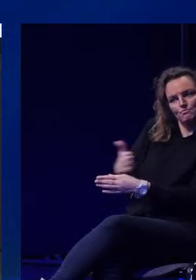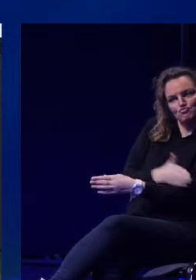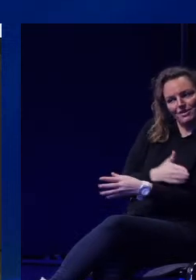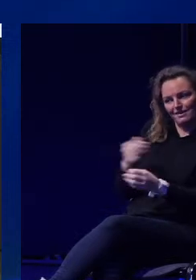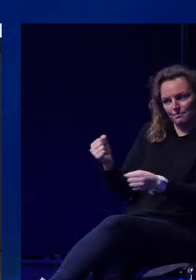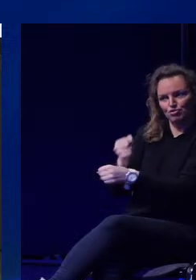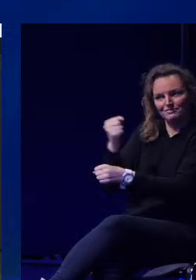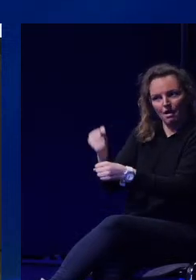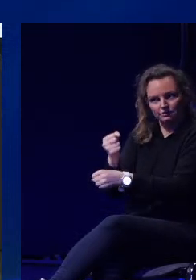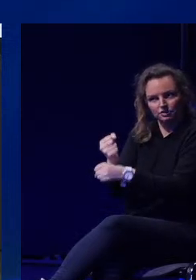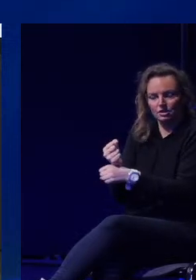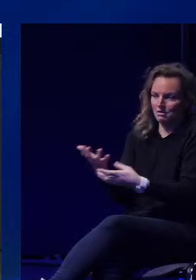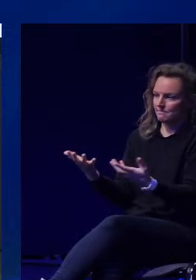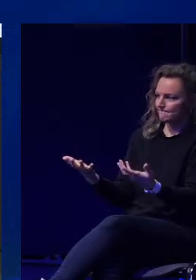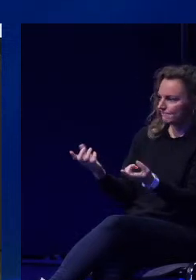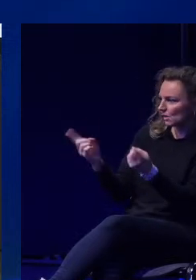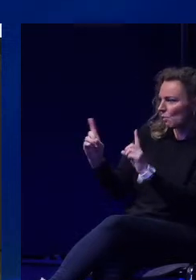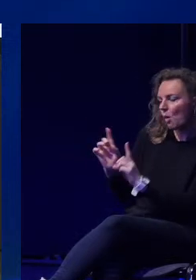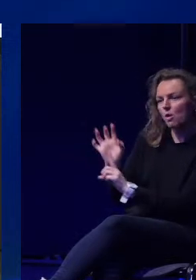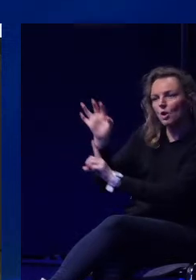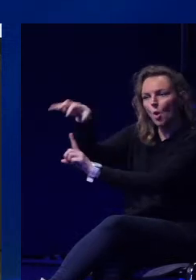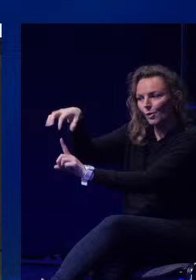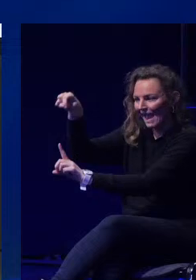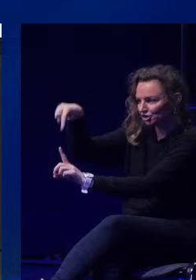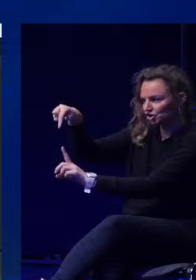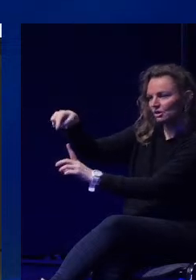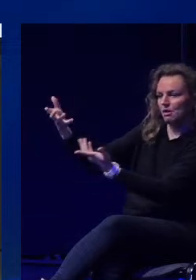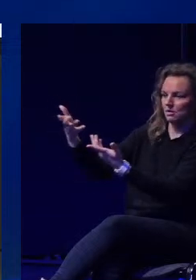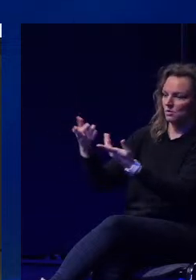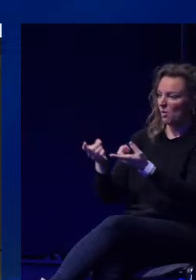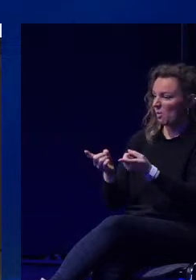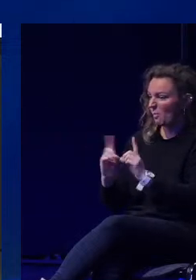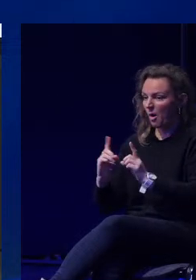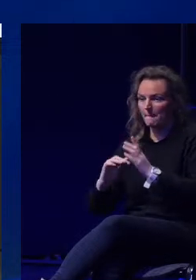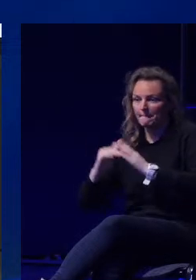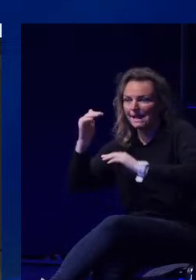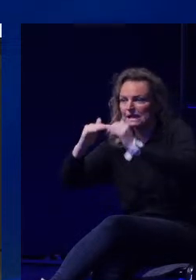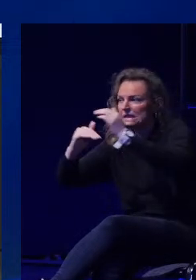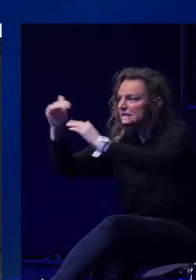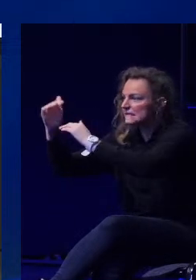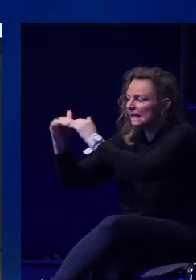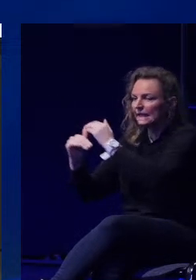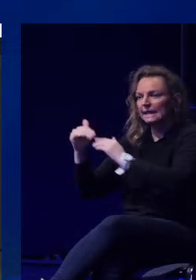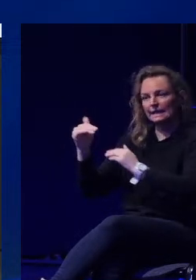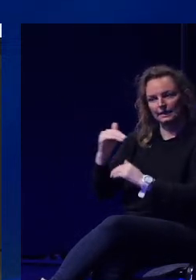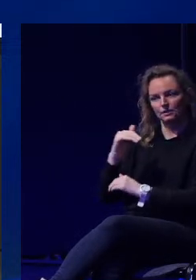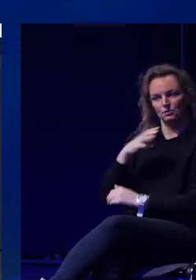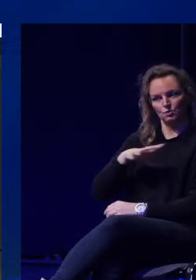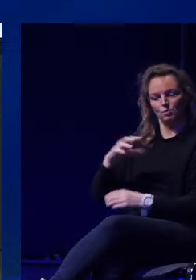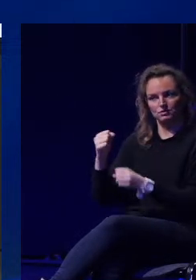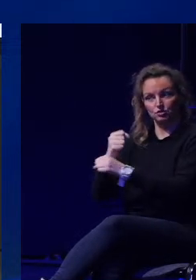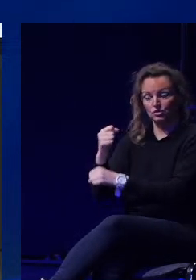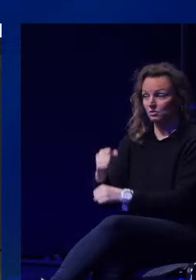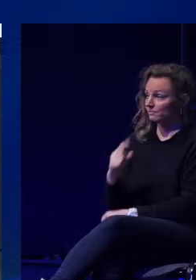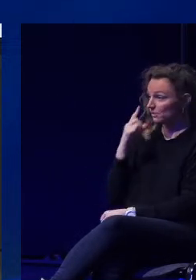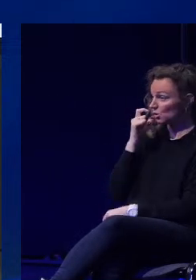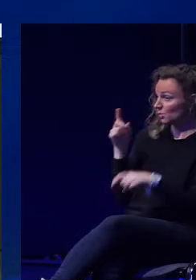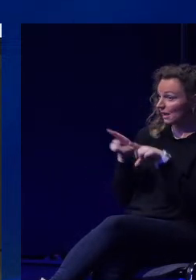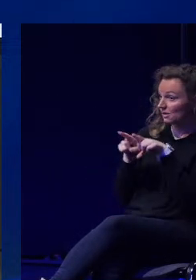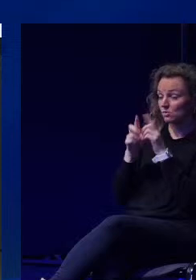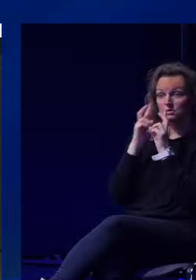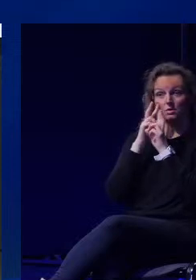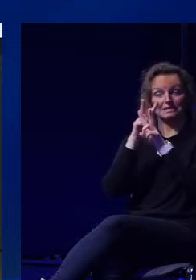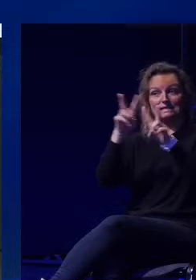kind of locations you want to work with or any set builds. You can also scan the real world, bring it into